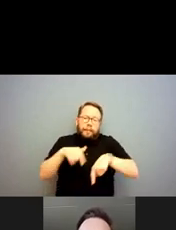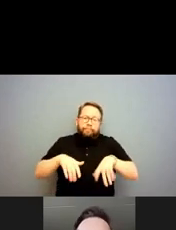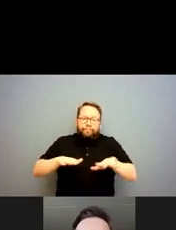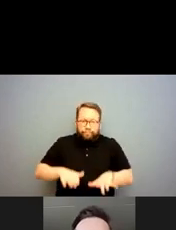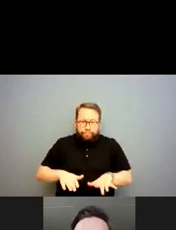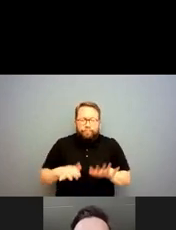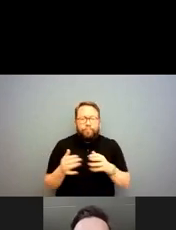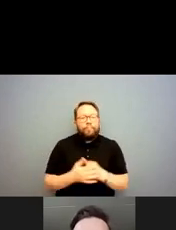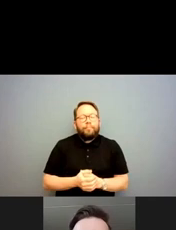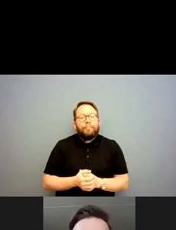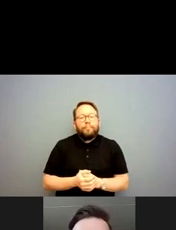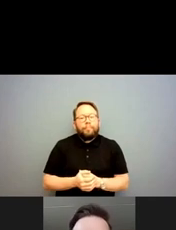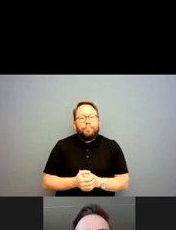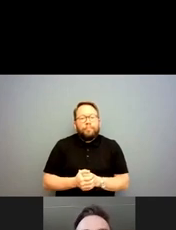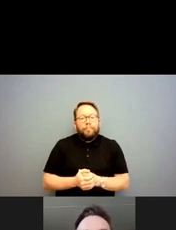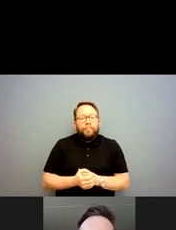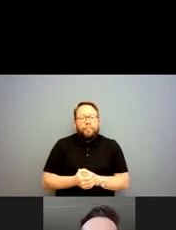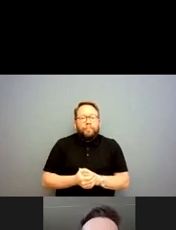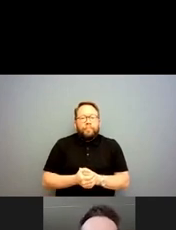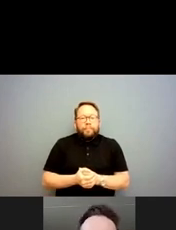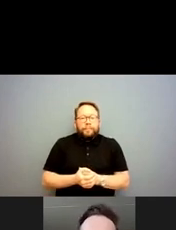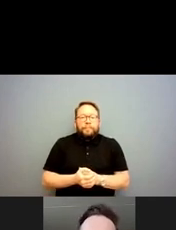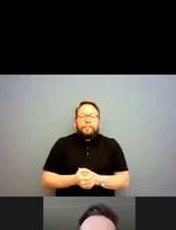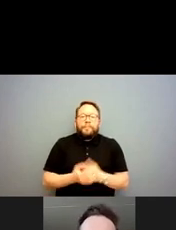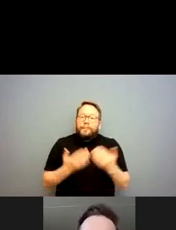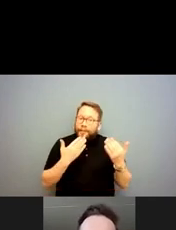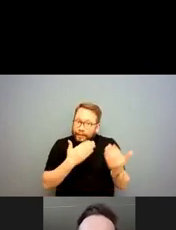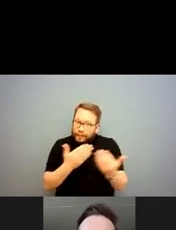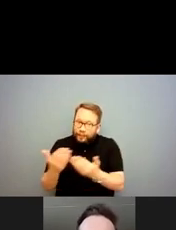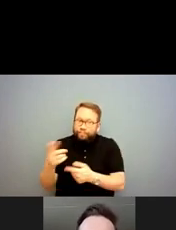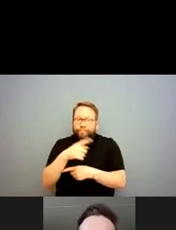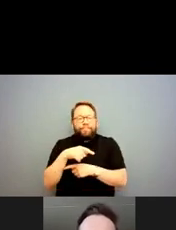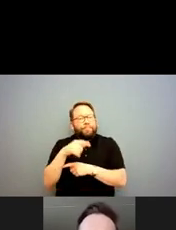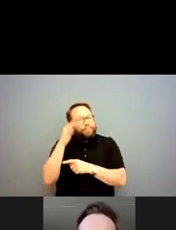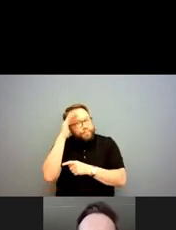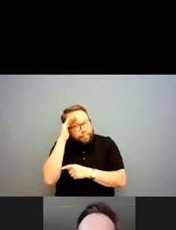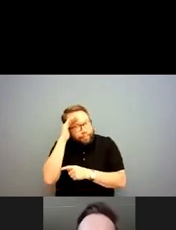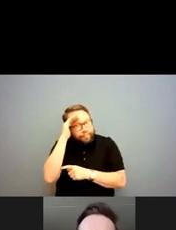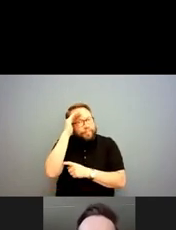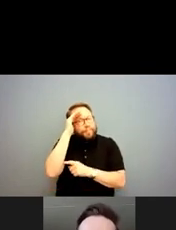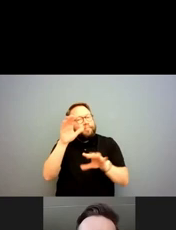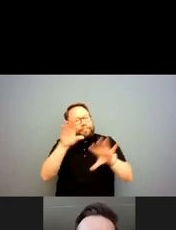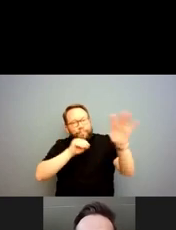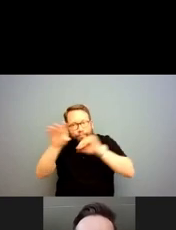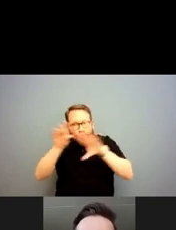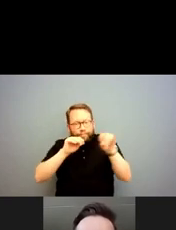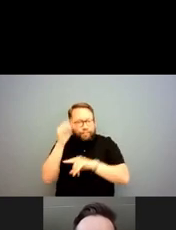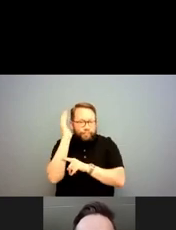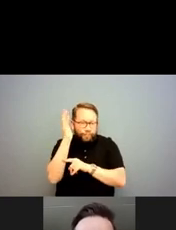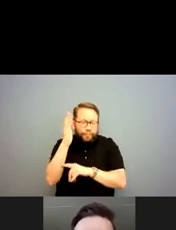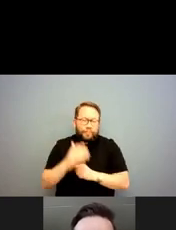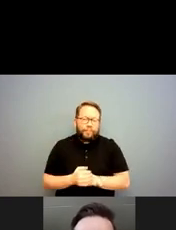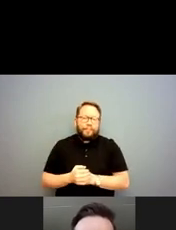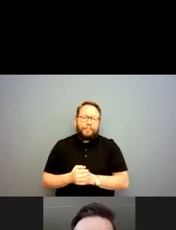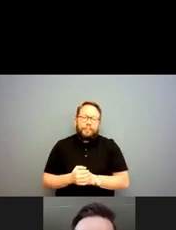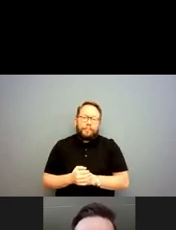And thank you all for coming on behalf of me, and hope you have fruitful discussions today.